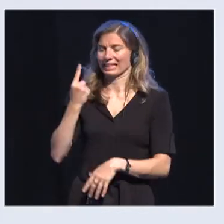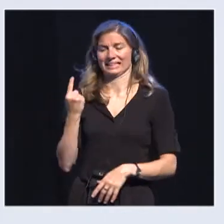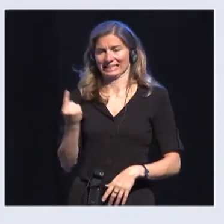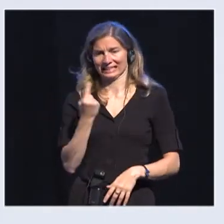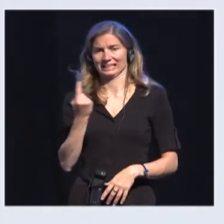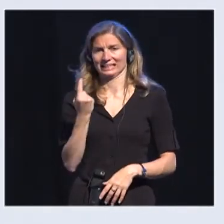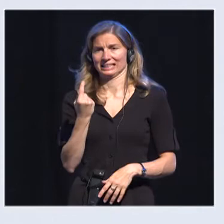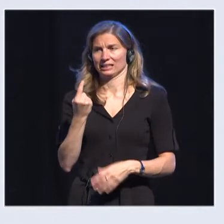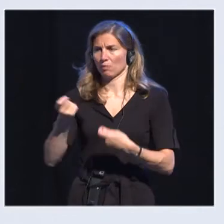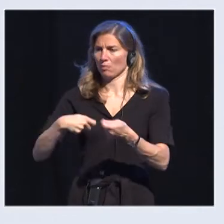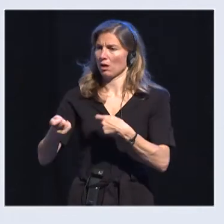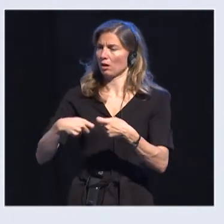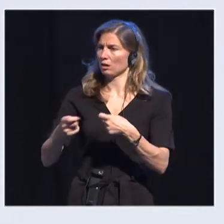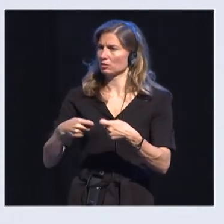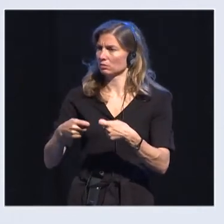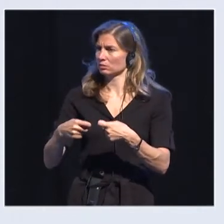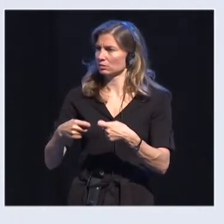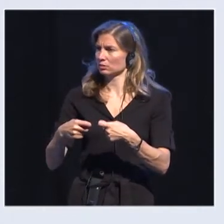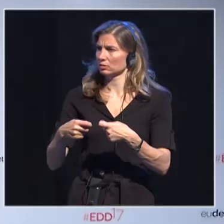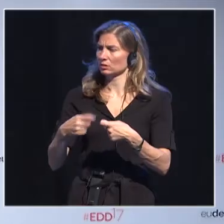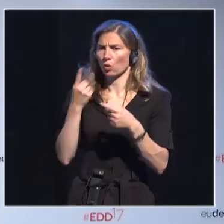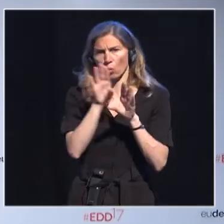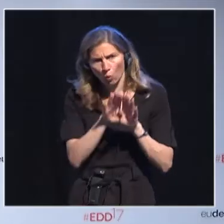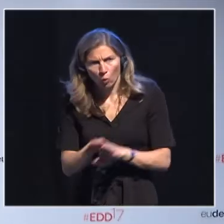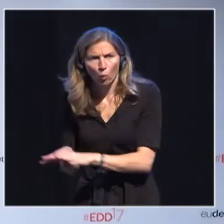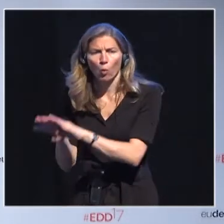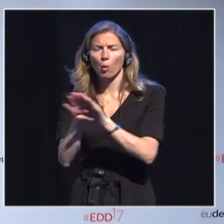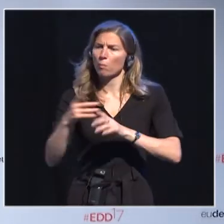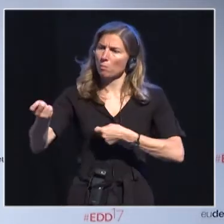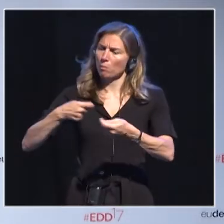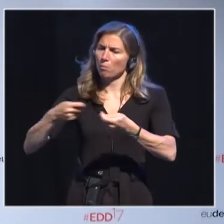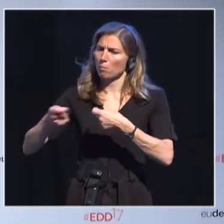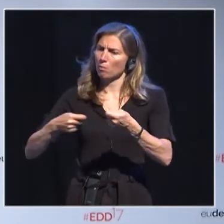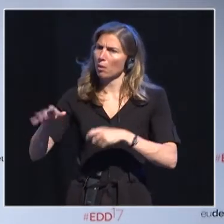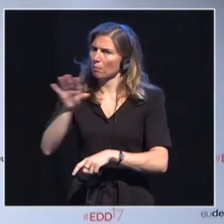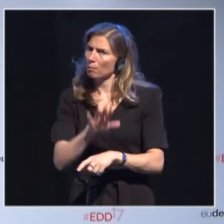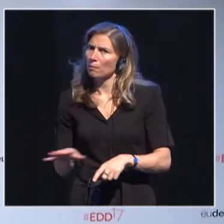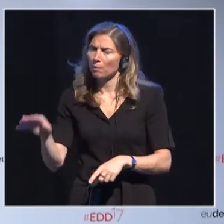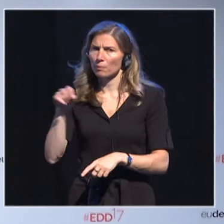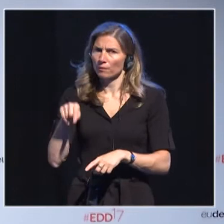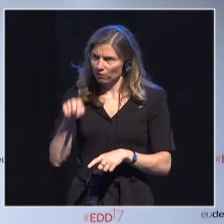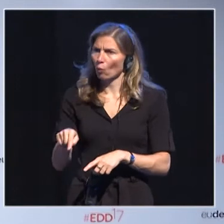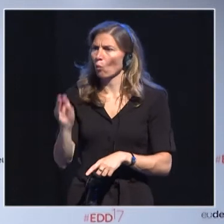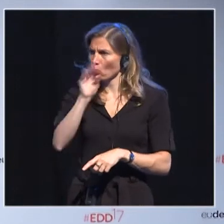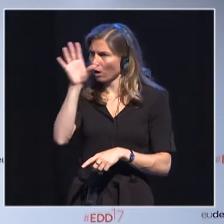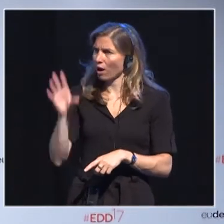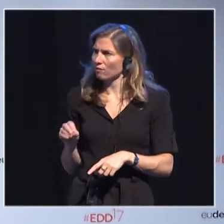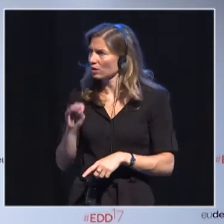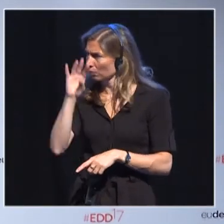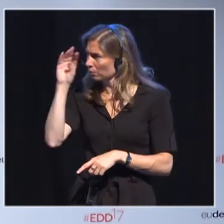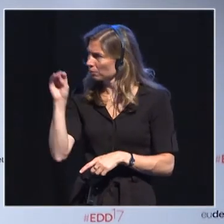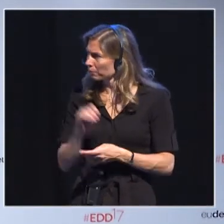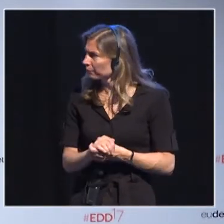market, common marketplace for African companies, but for